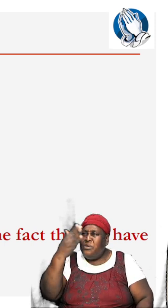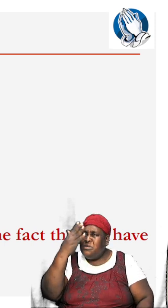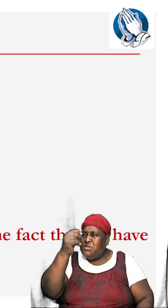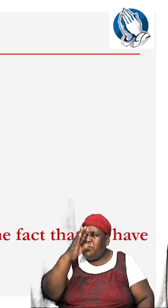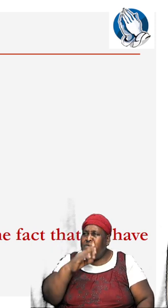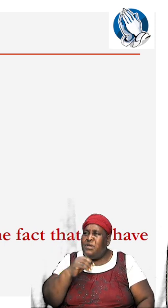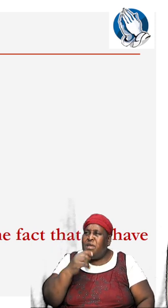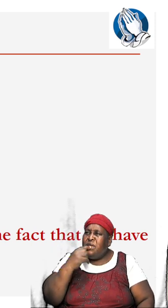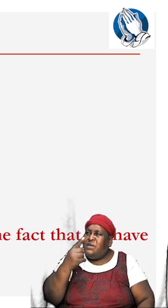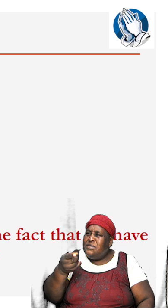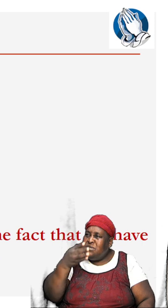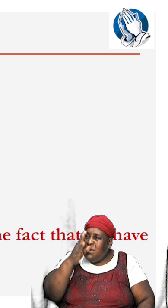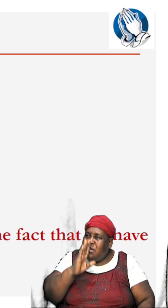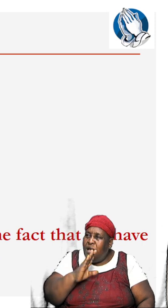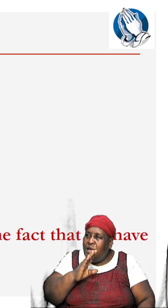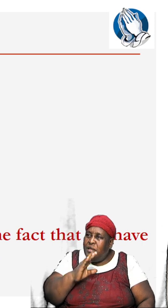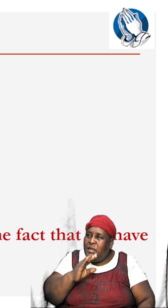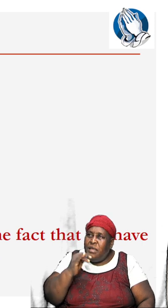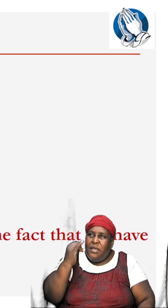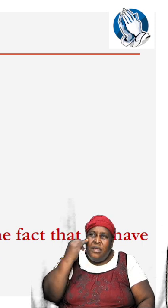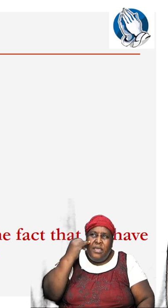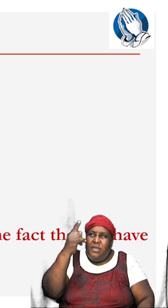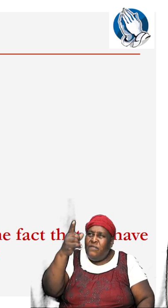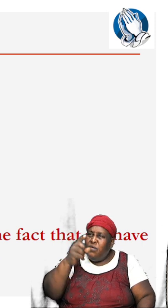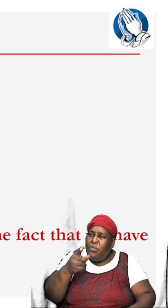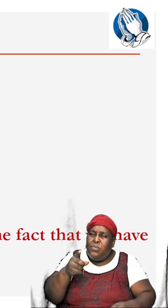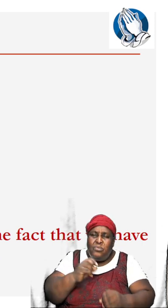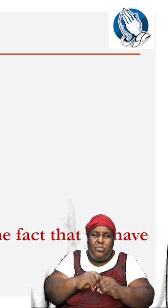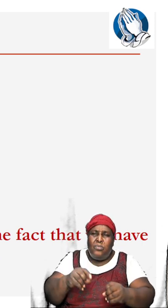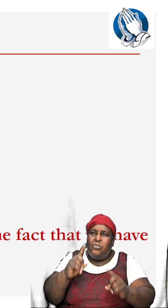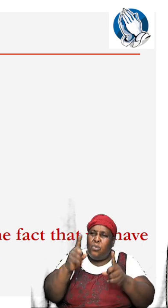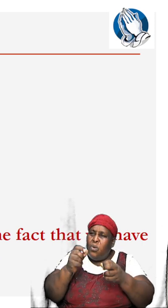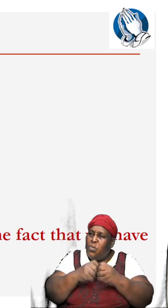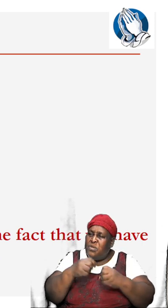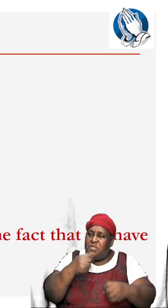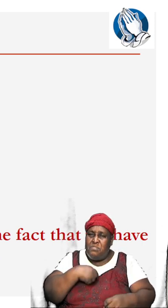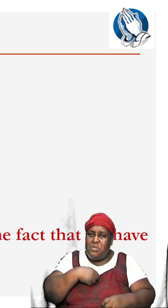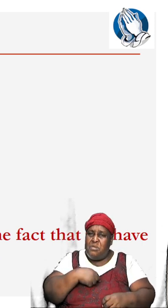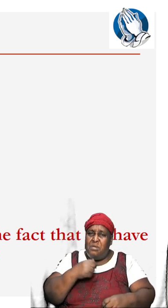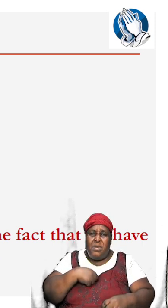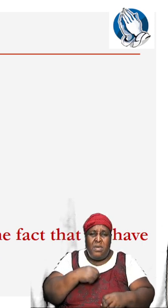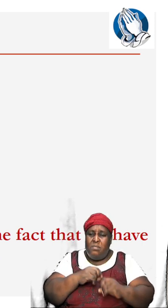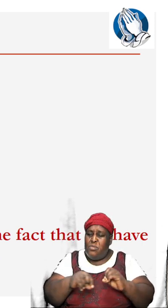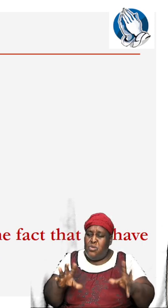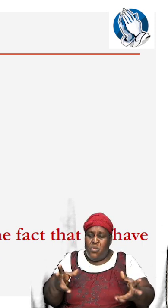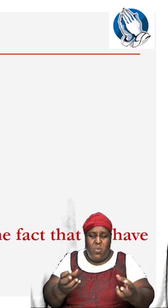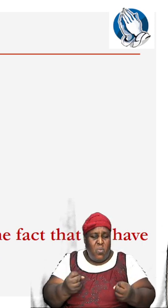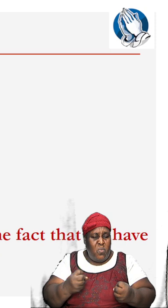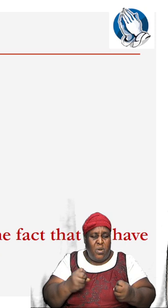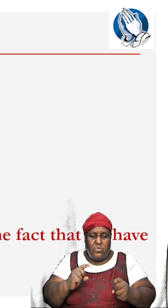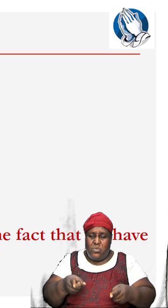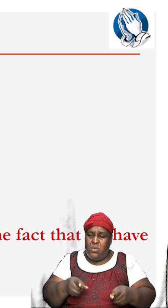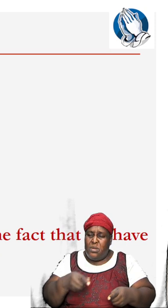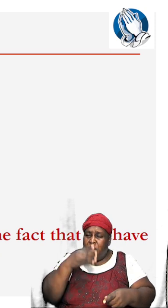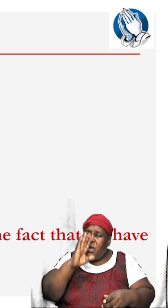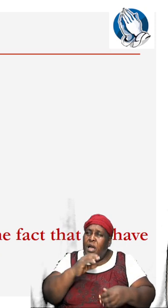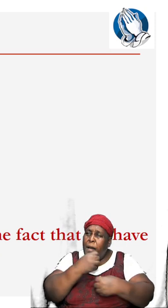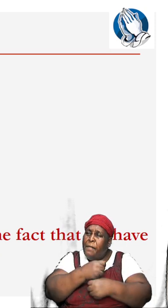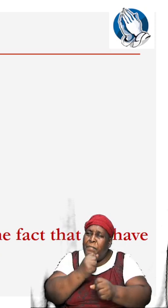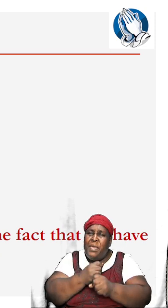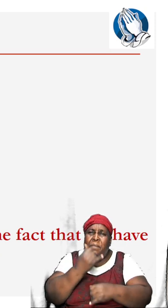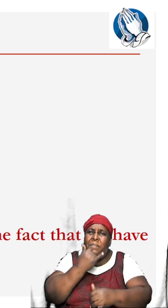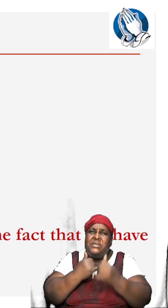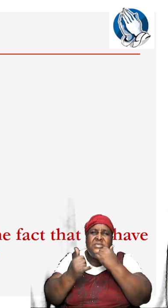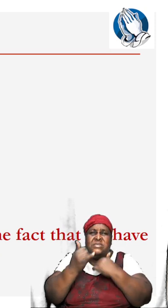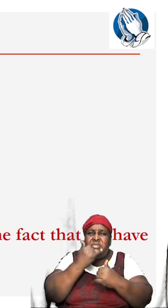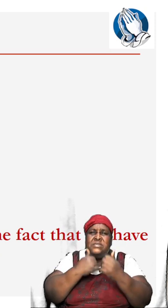like Moses, if you don't go with me, I don't want to go. God, I've made mistakes in my life, but God, don't remove